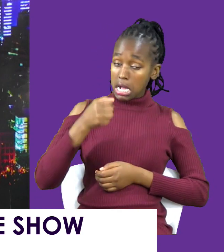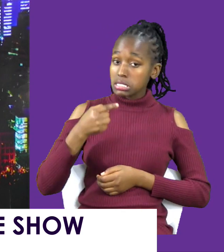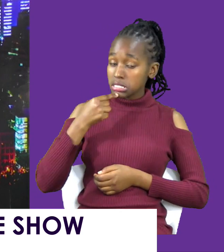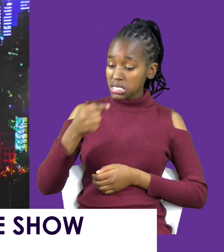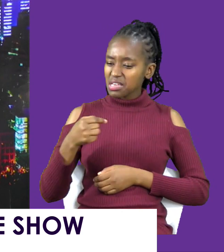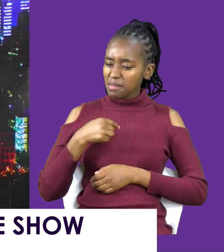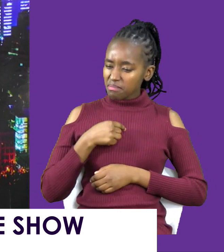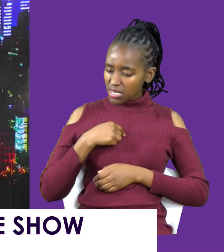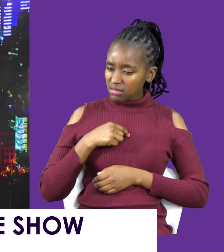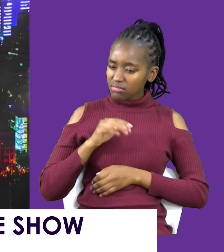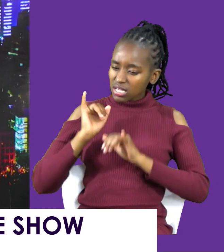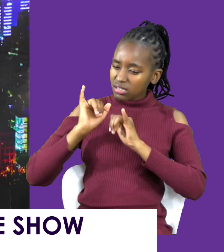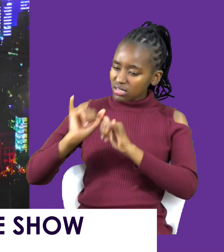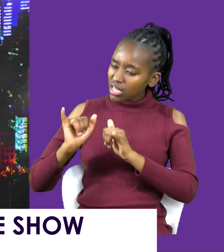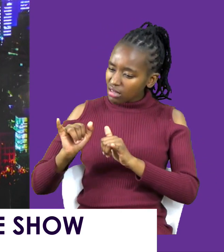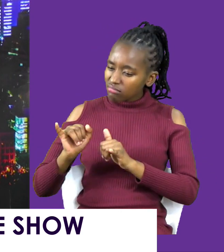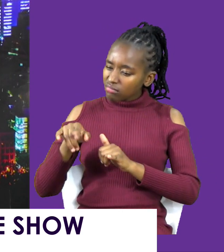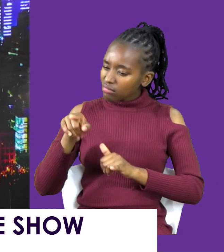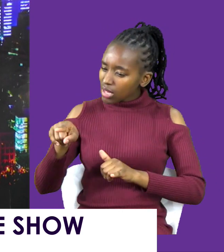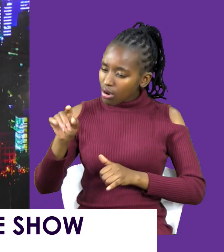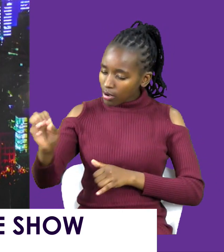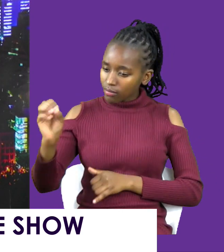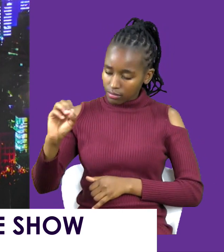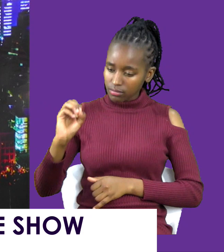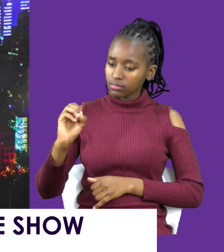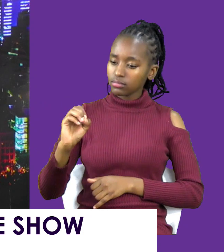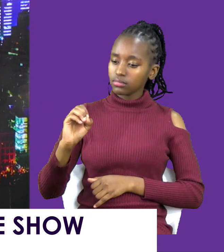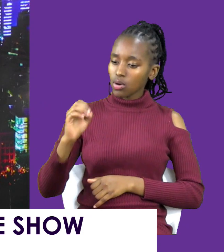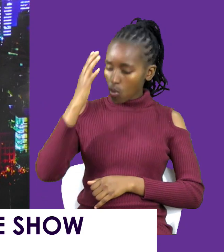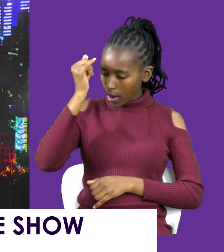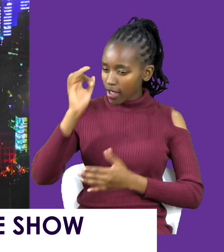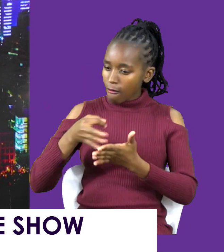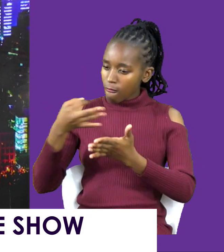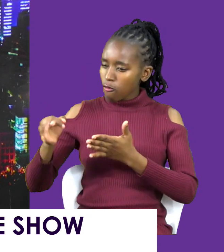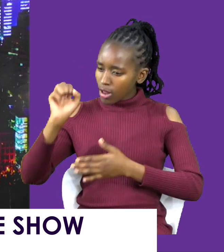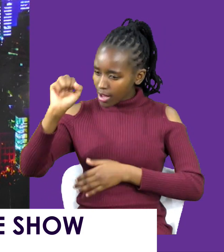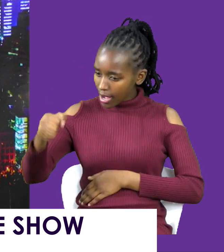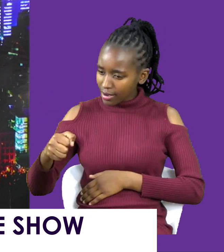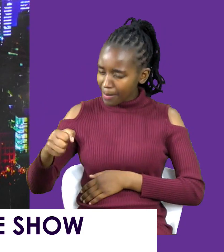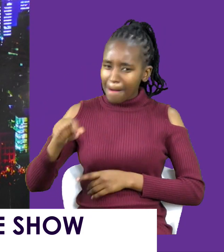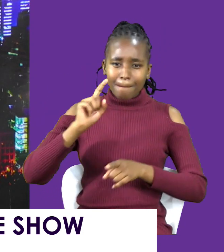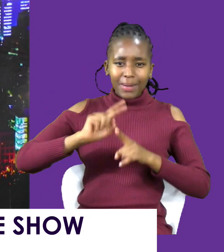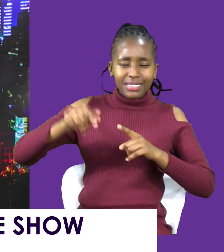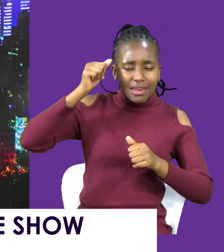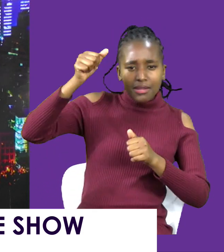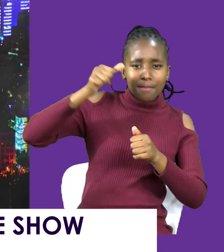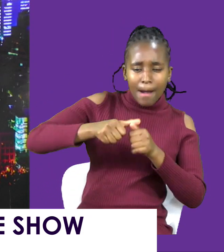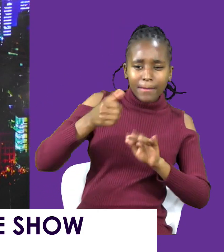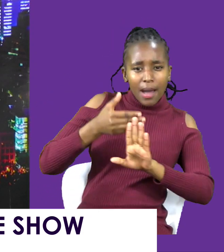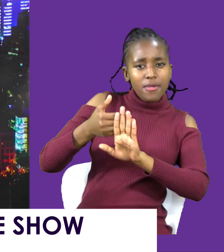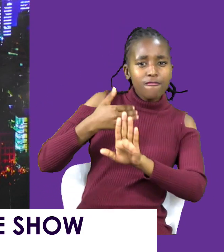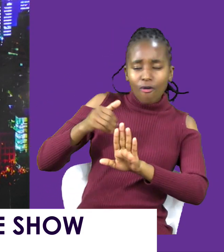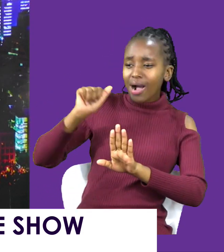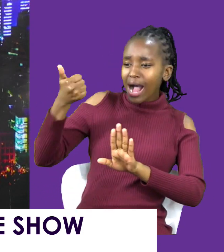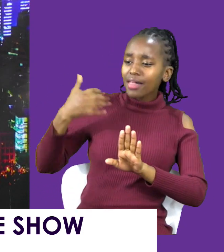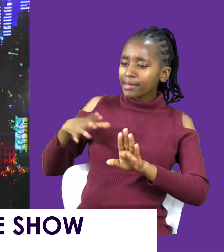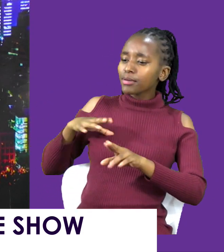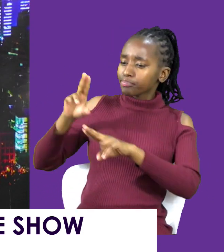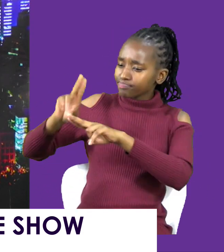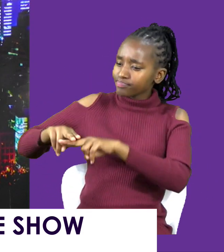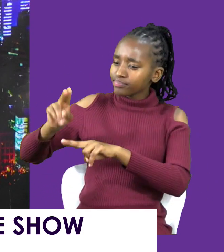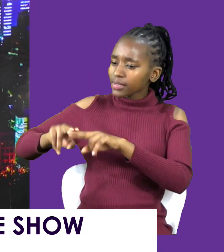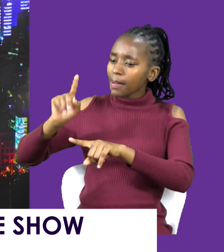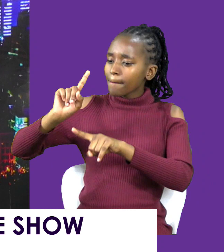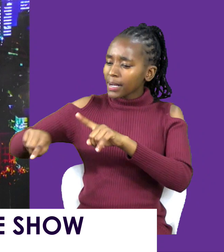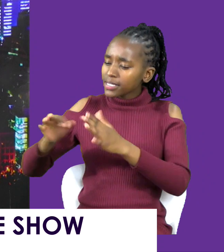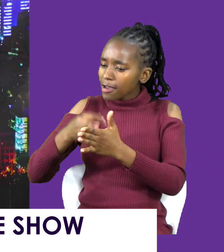on that chair. It will fall on me. But the fact is, somebody sat on it and they never fall. They never fail. So I can also sit